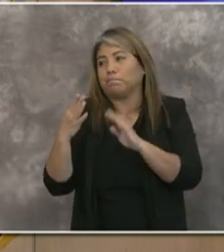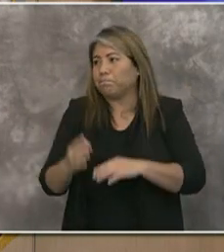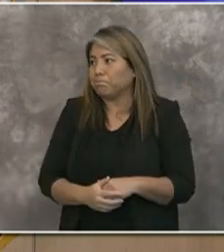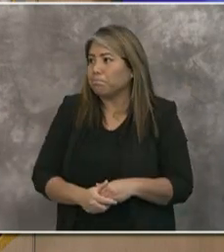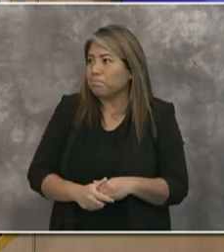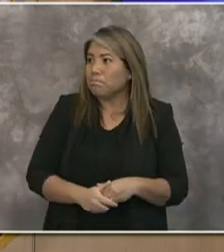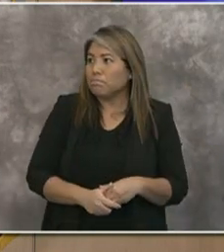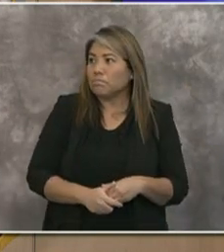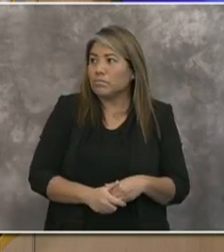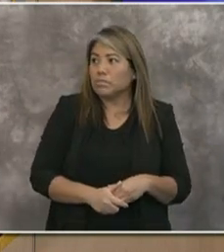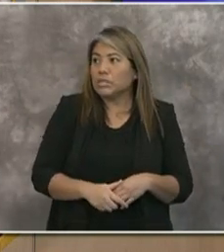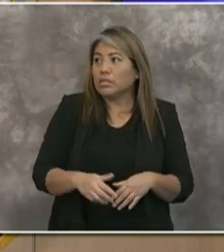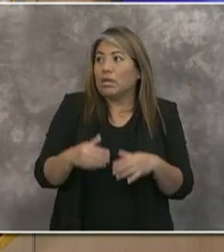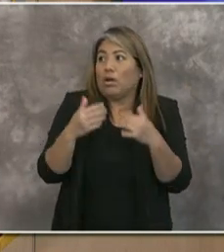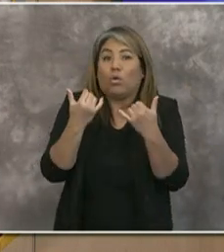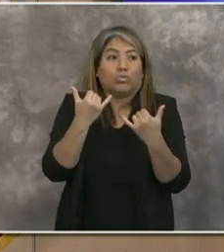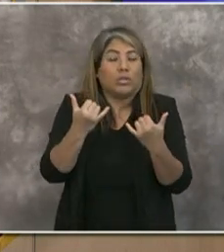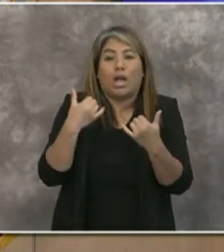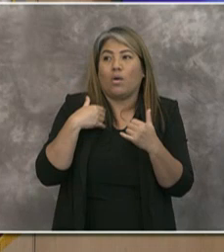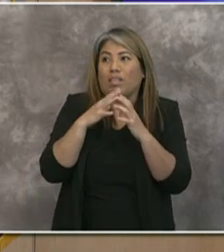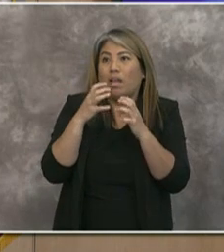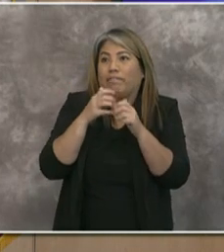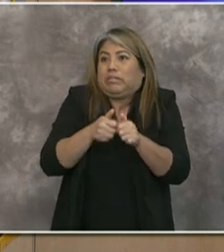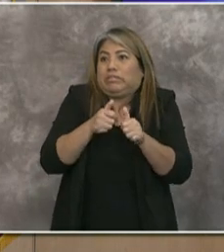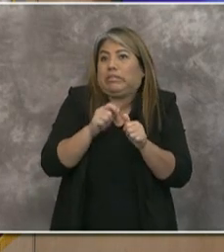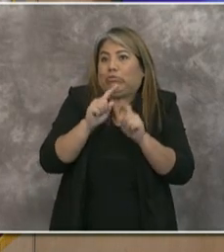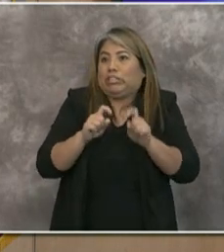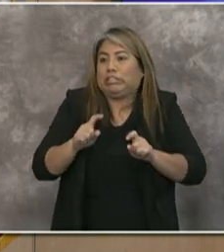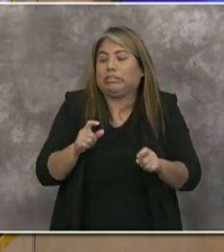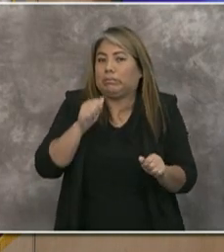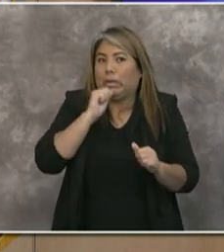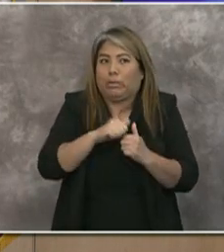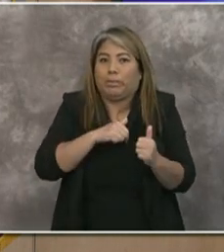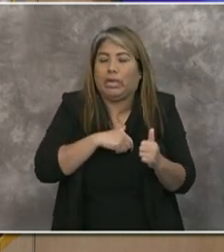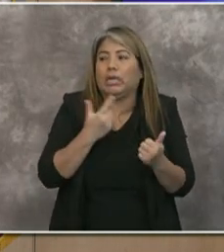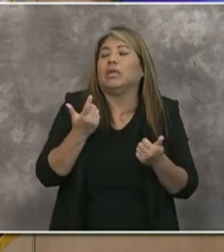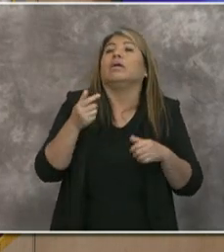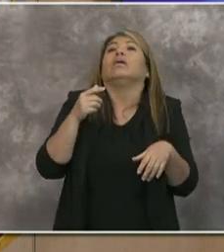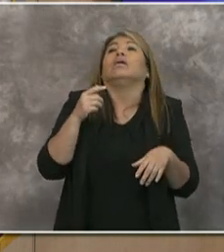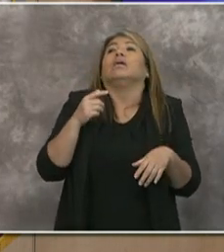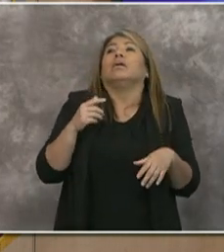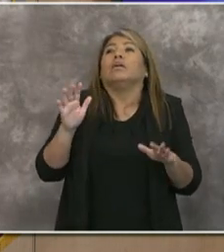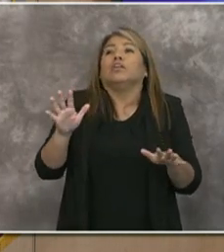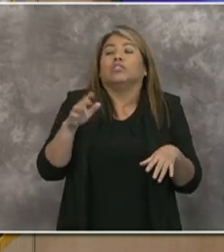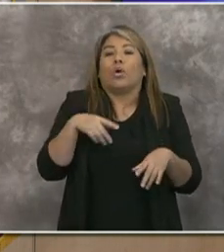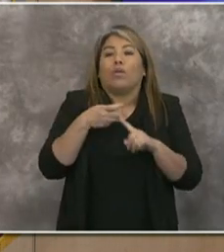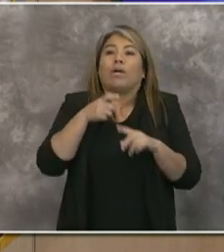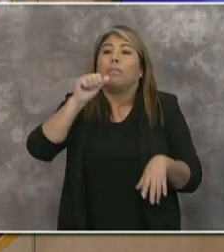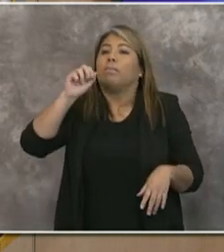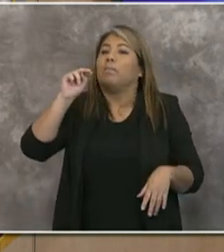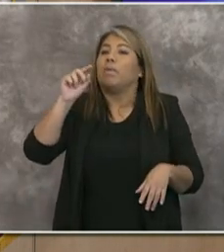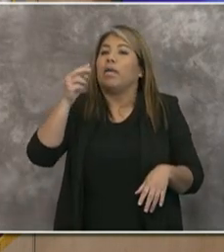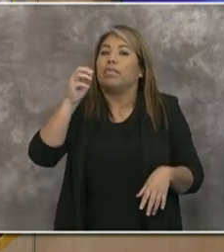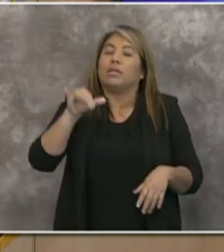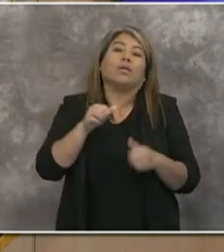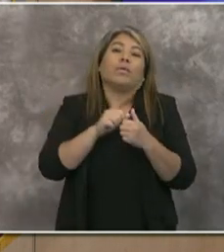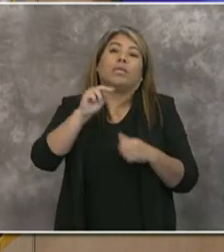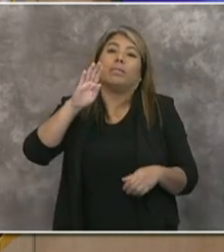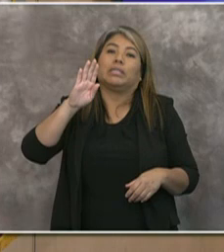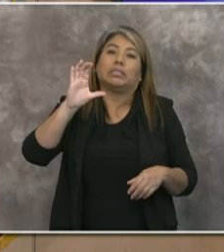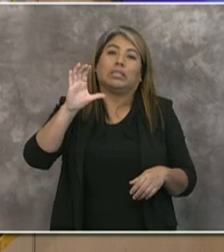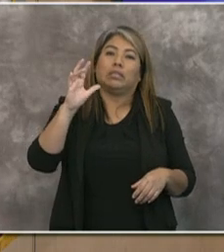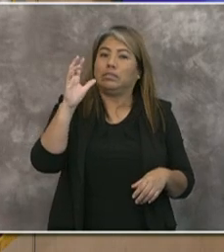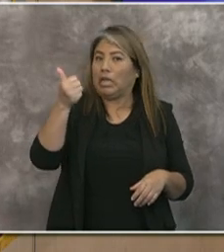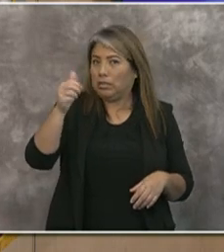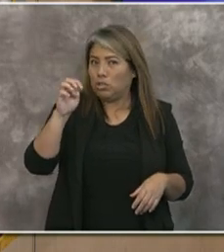have another one. I'm getting a lot of questions, so bear with me, texting in as we're speaking. It's from Anthony with ABC 10